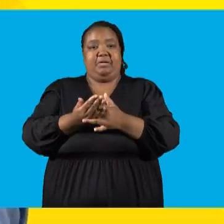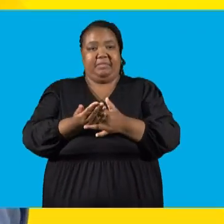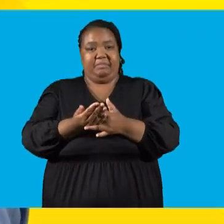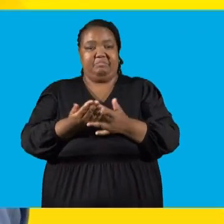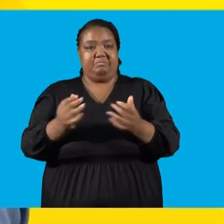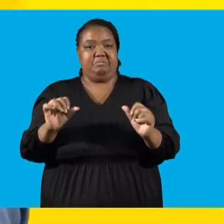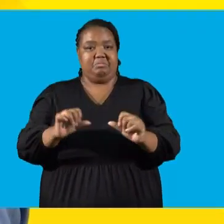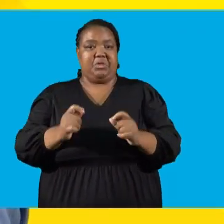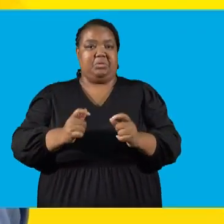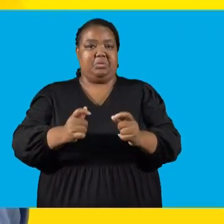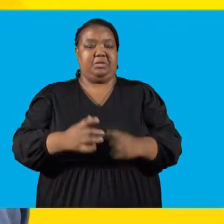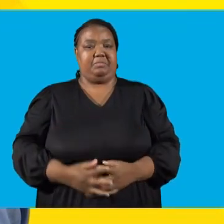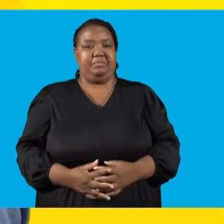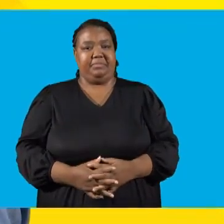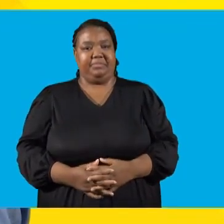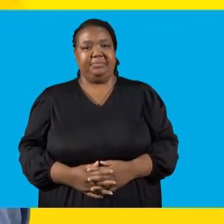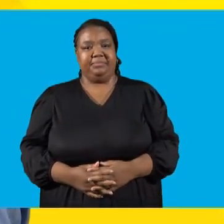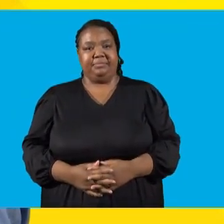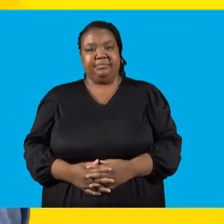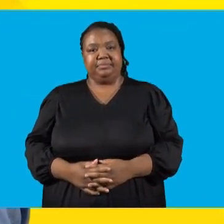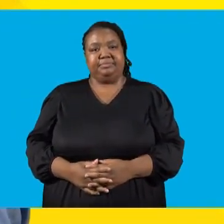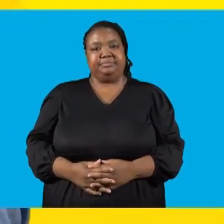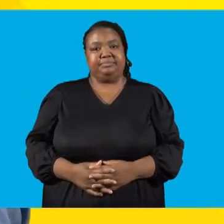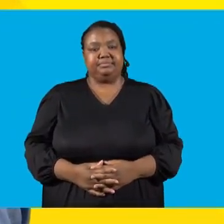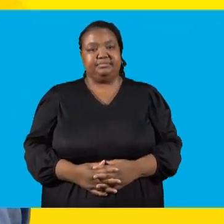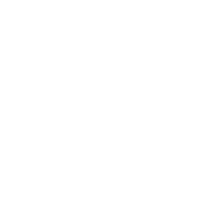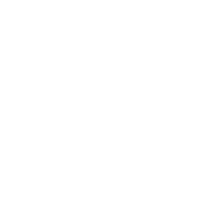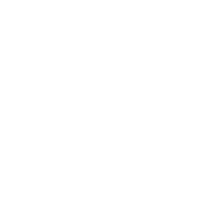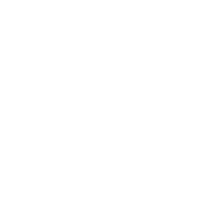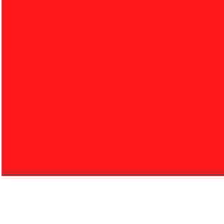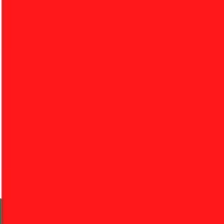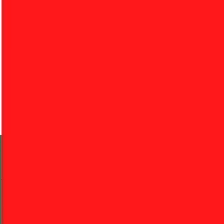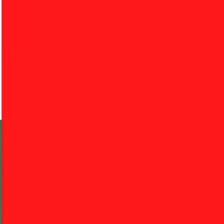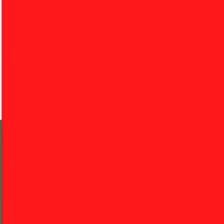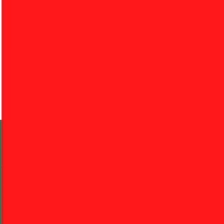take an ad break. We'll be back quickly.